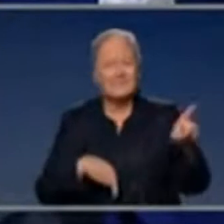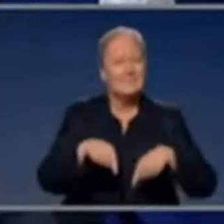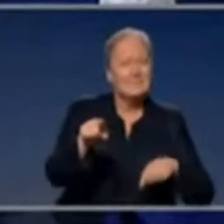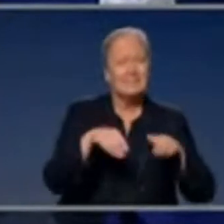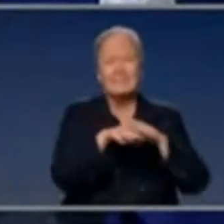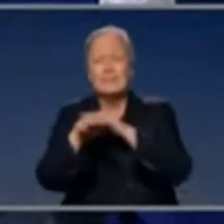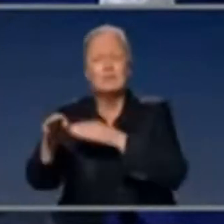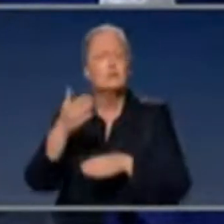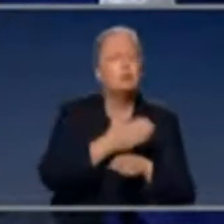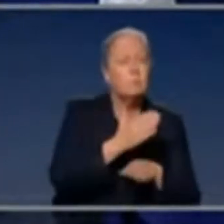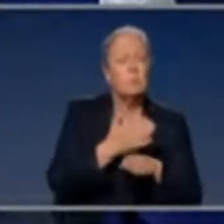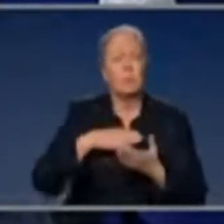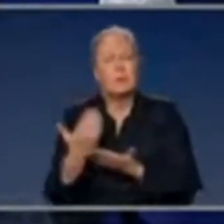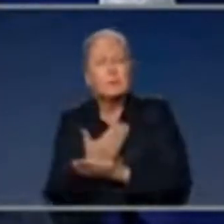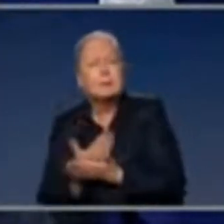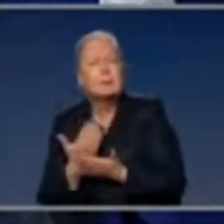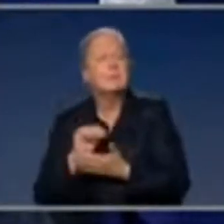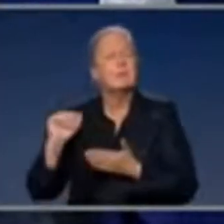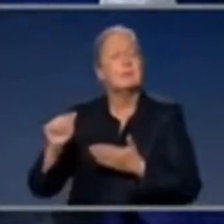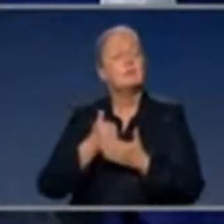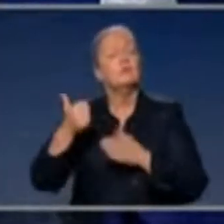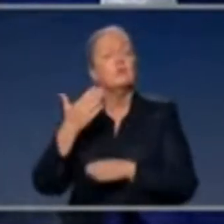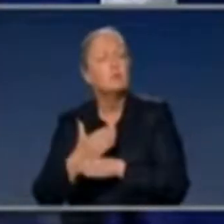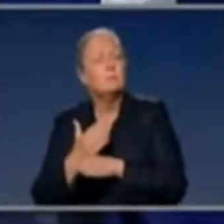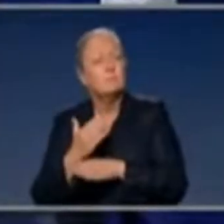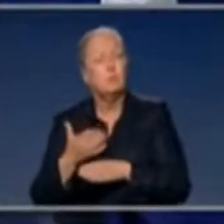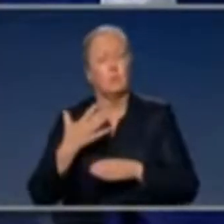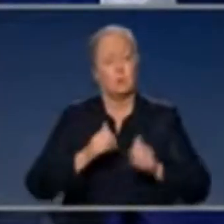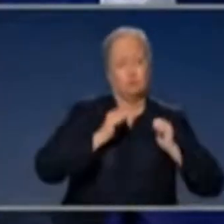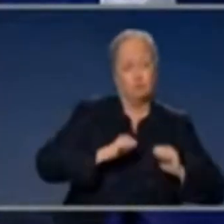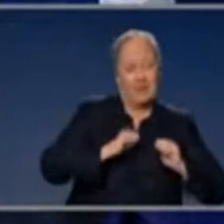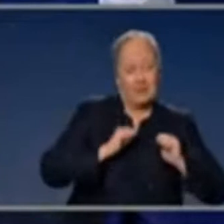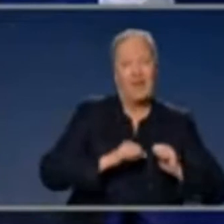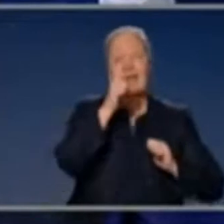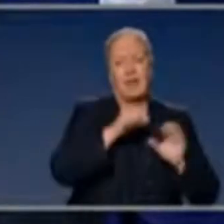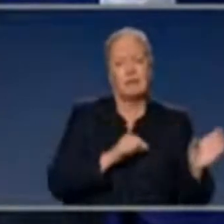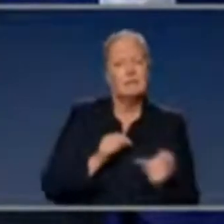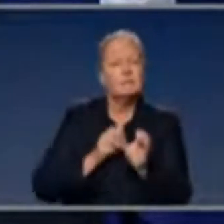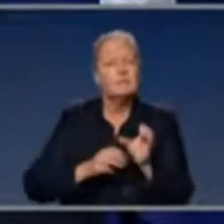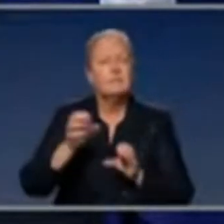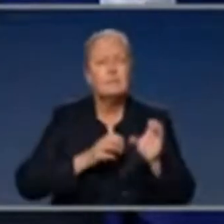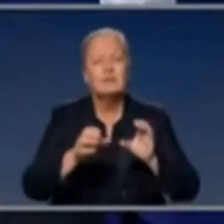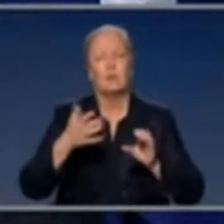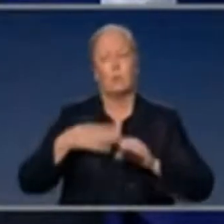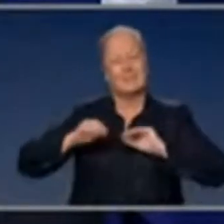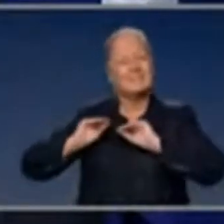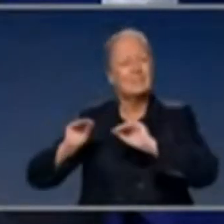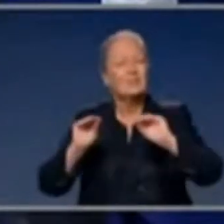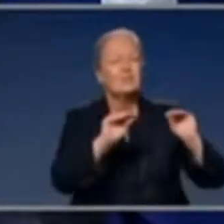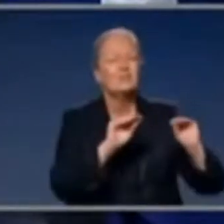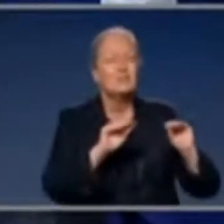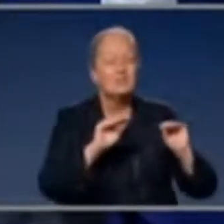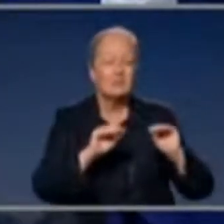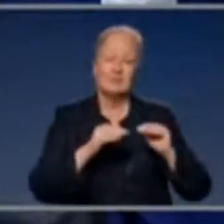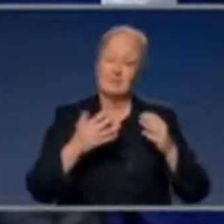Australians in jobs. It's about training Australians to get into jobs that will be there in the future. With unemployment expected to